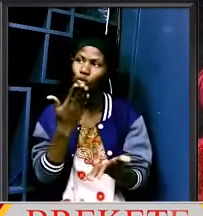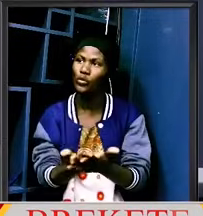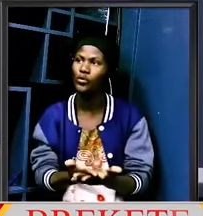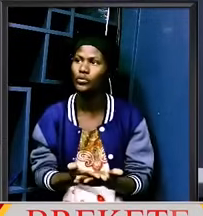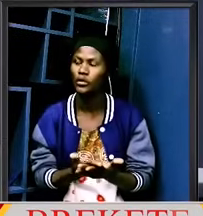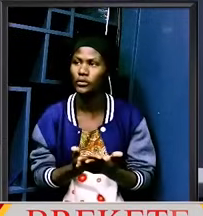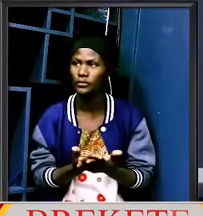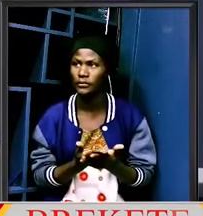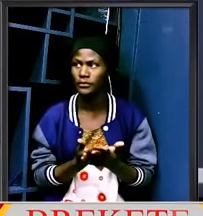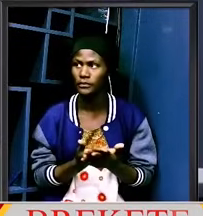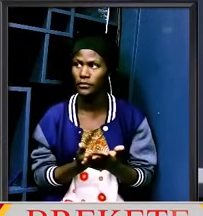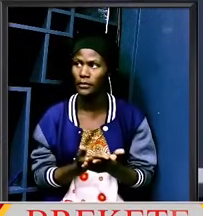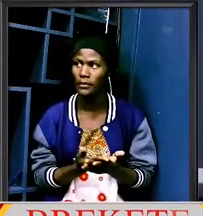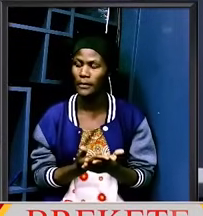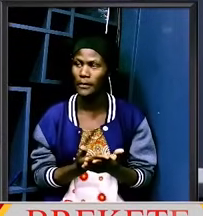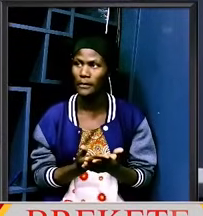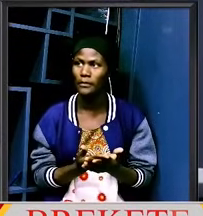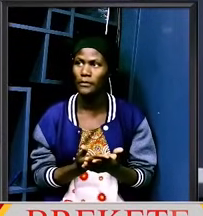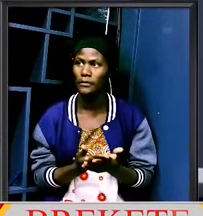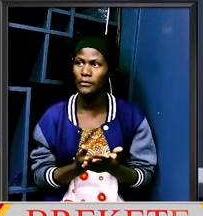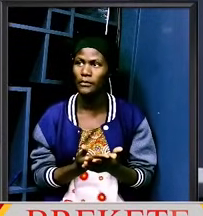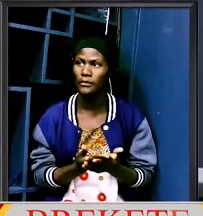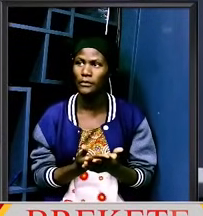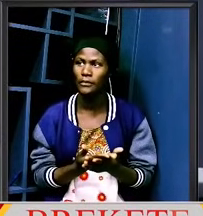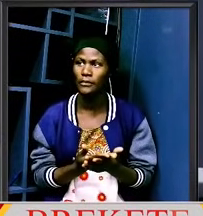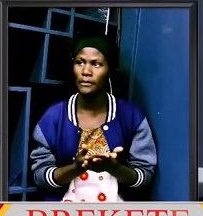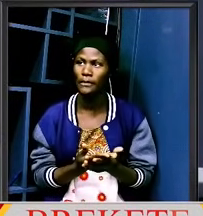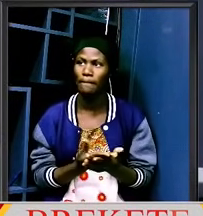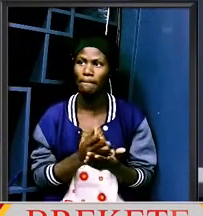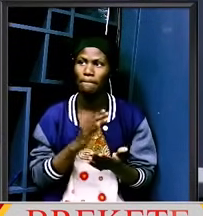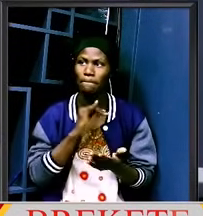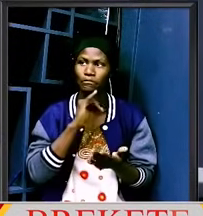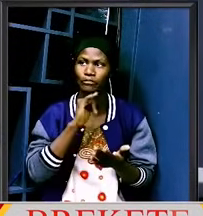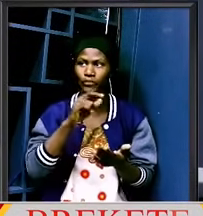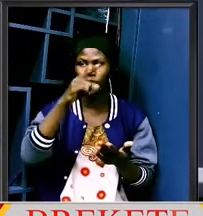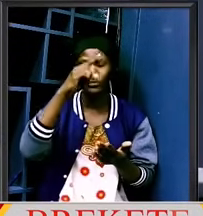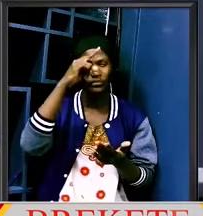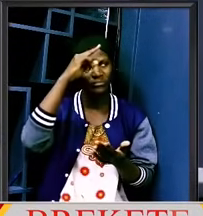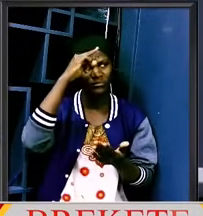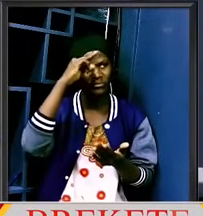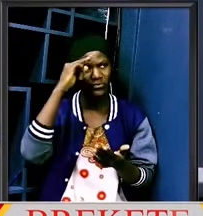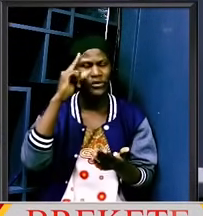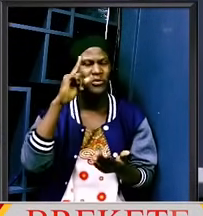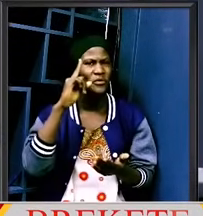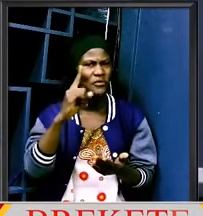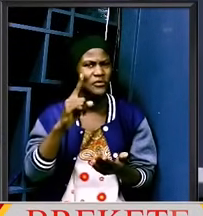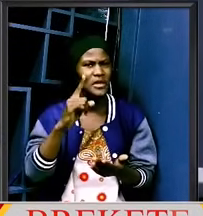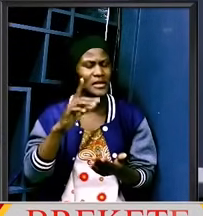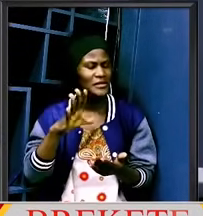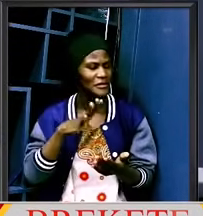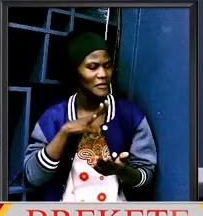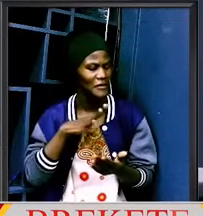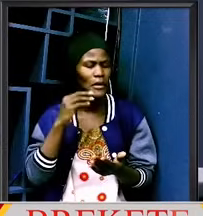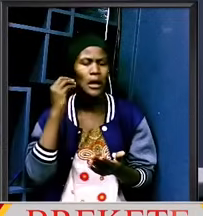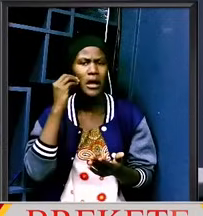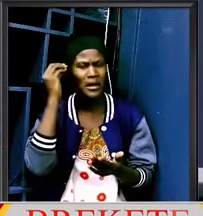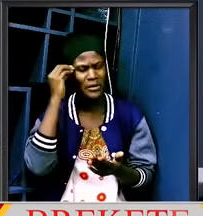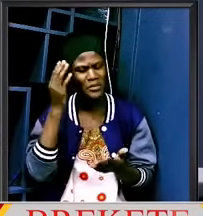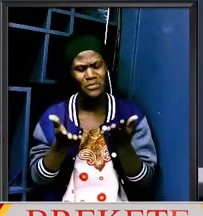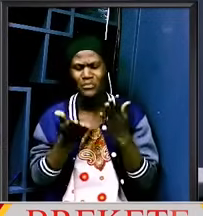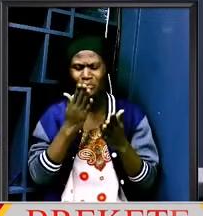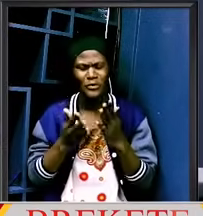sir. Maybe now first beautiful house where they get for their place. Maybe within themselves, now